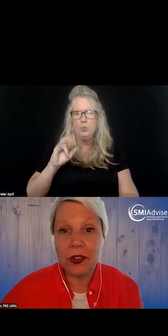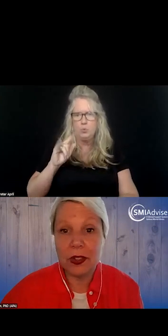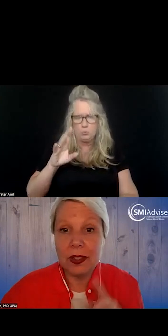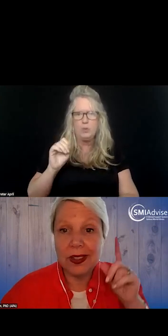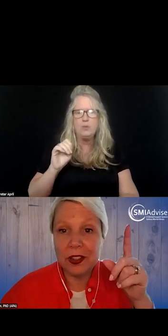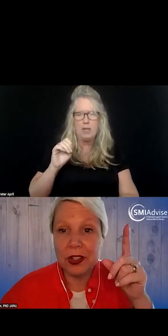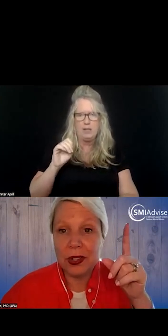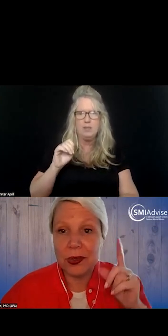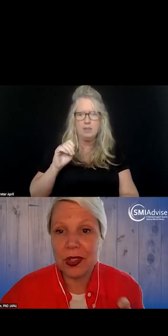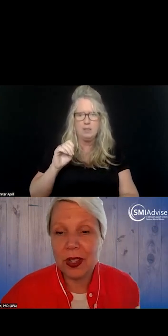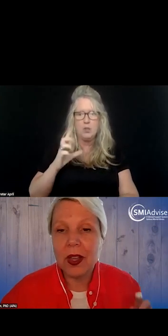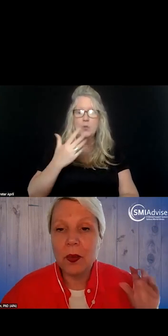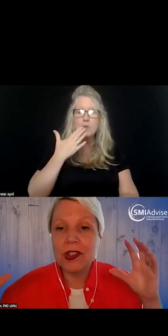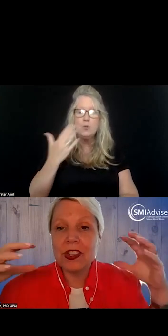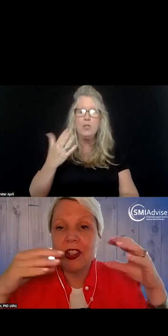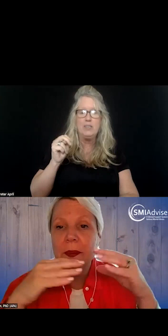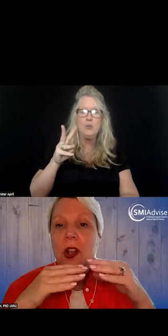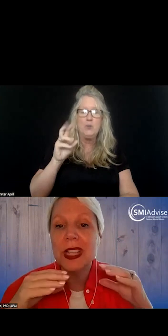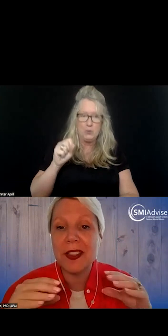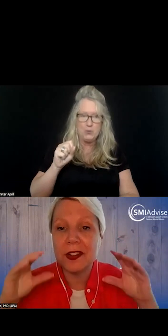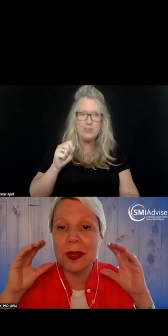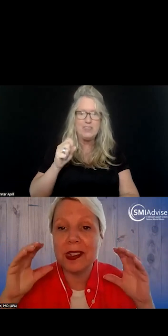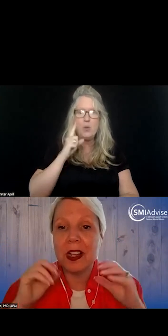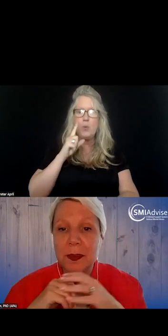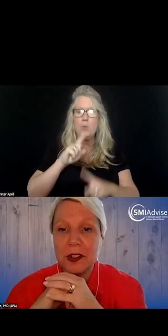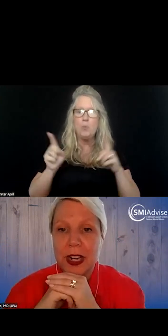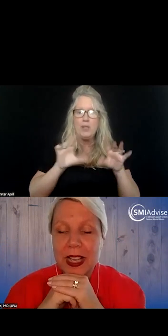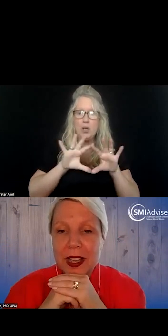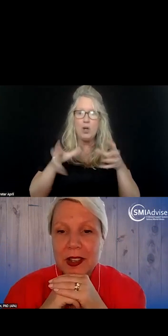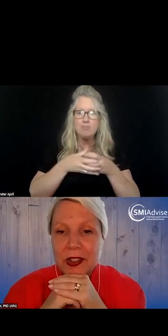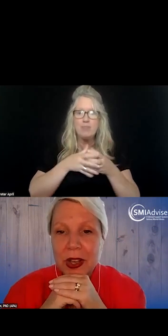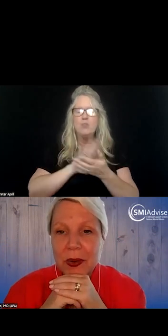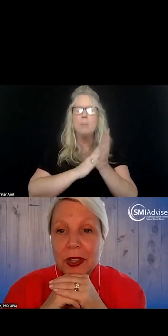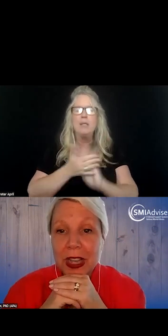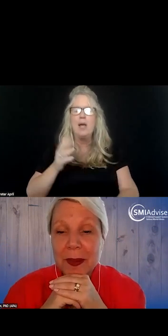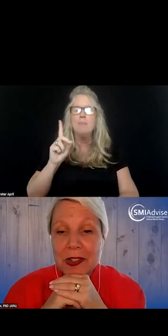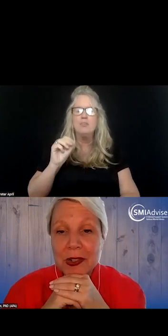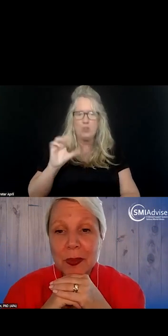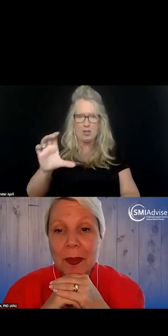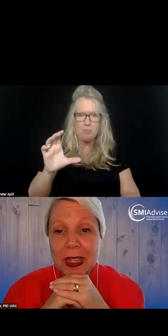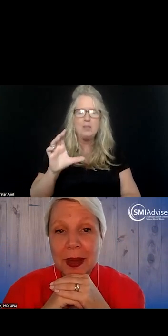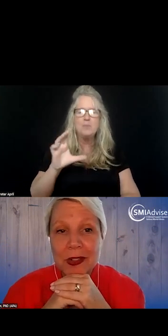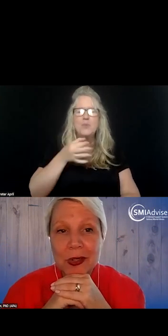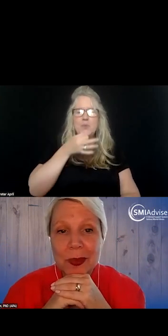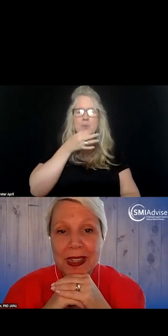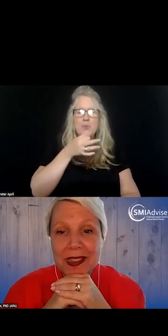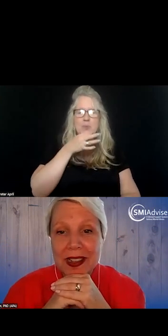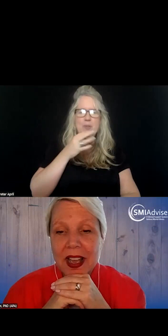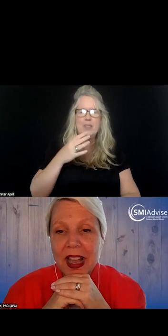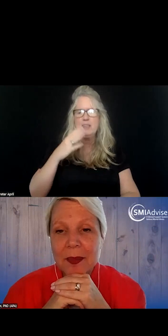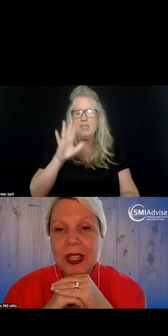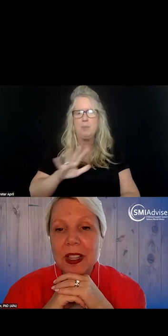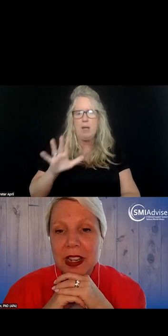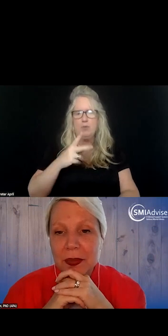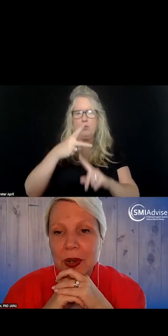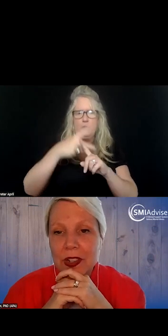videos, good news. We're stitching them all together to be a documentary. So they're coming soon, probably in about 2 months.